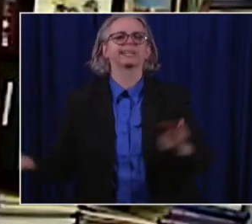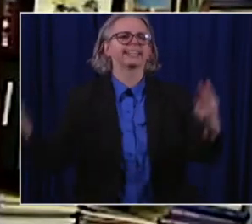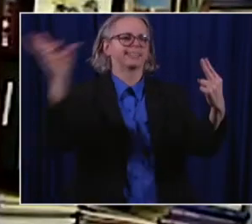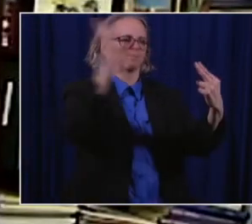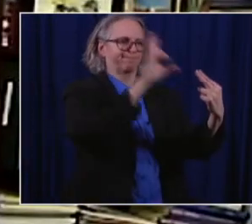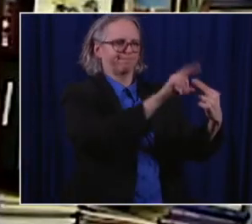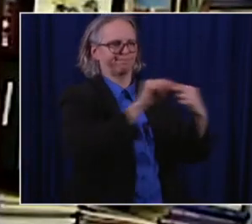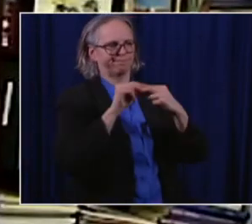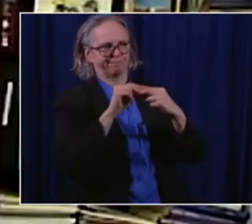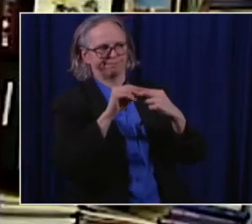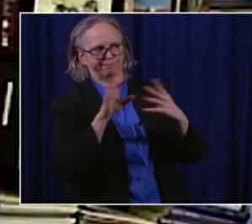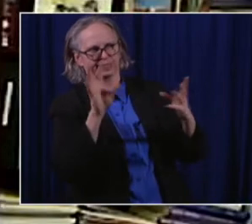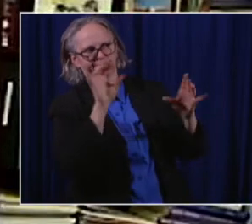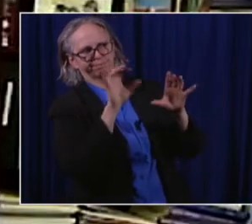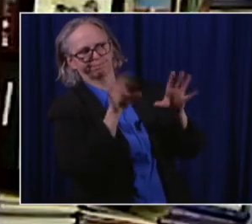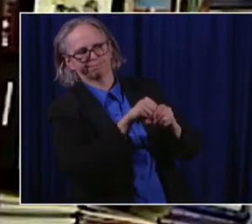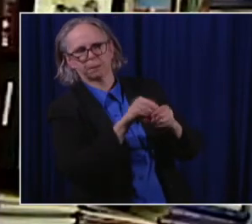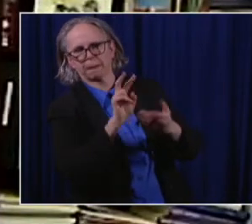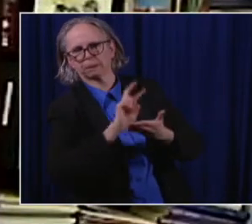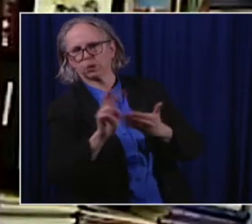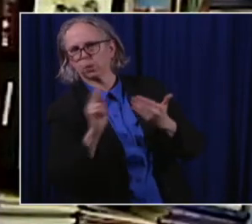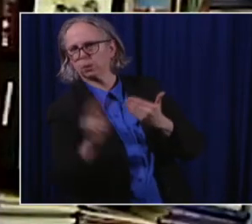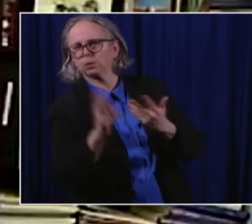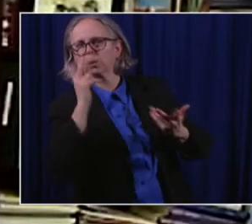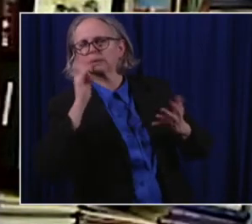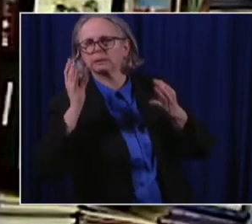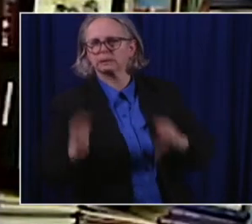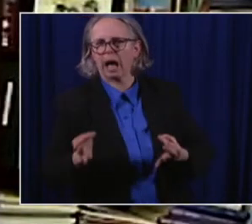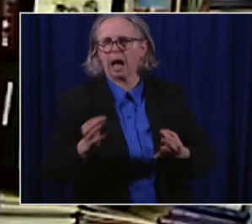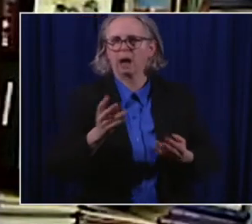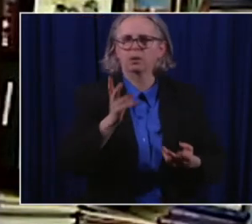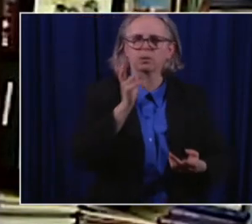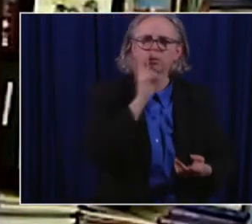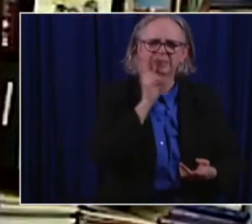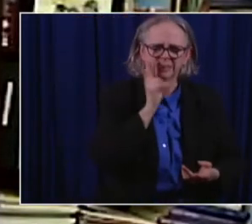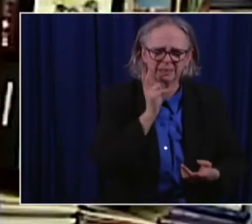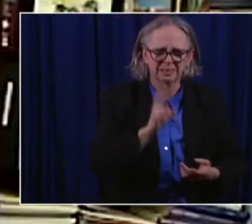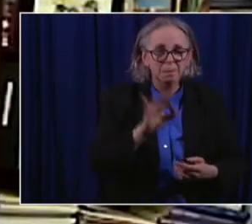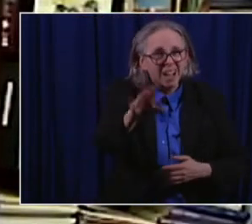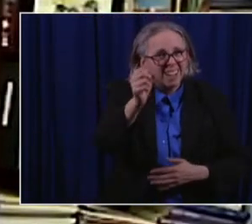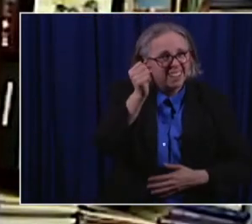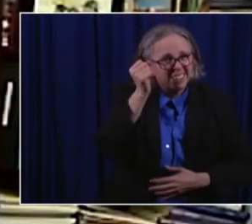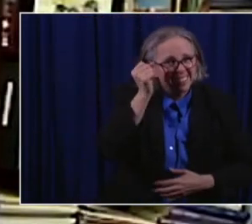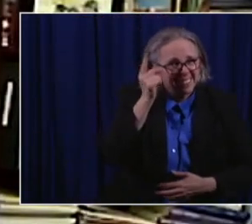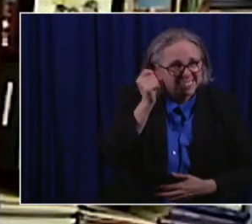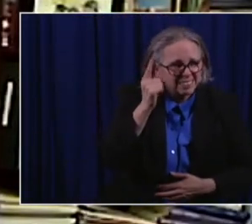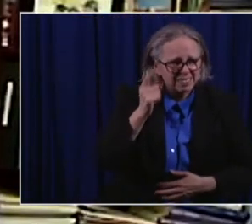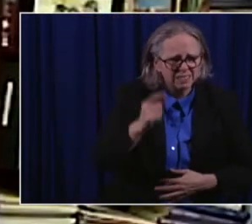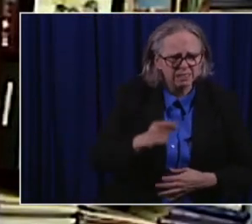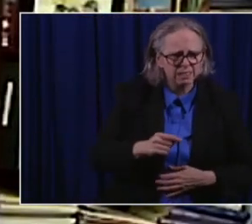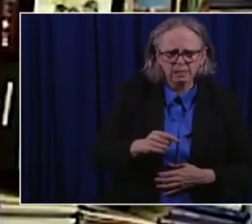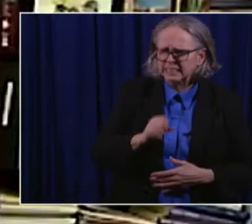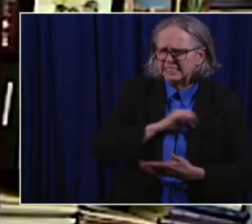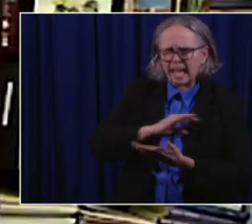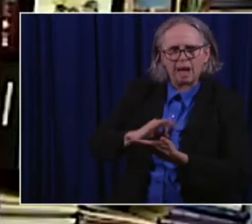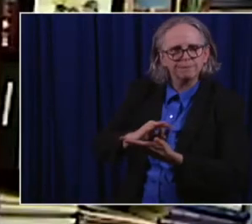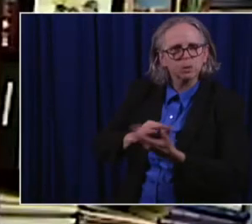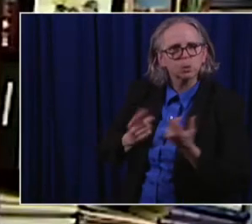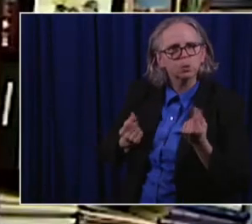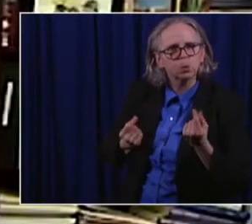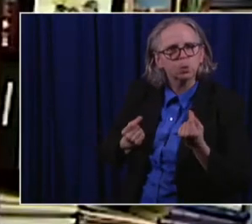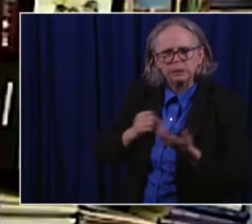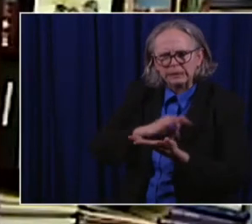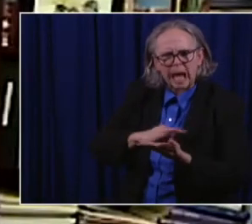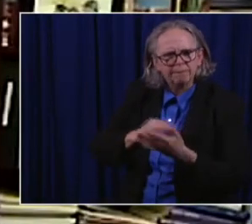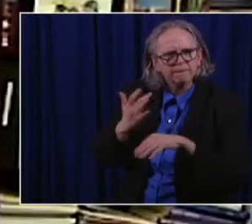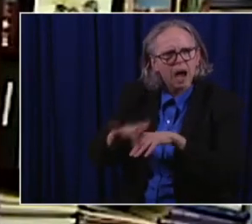Columbus Convention Center. But the big struggle that we would have at that point is where would the staff come to work there? You would